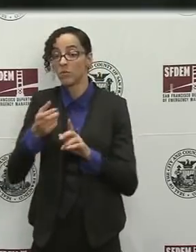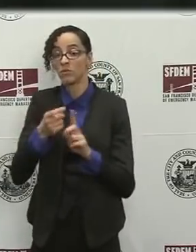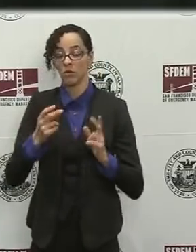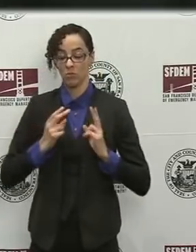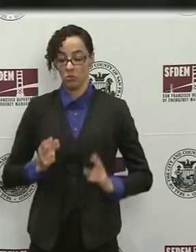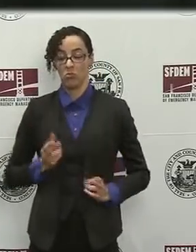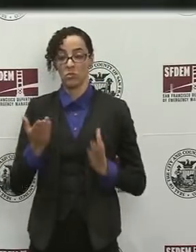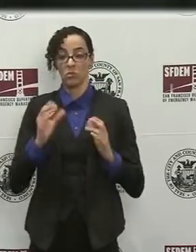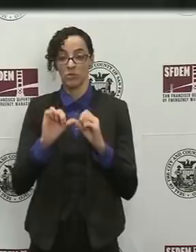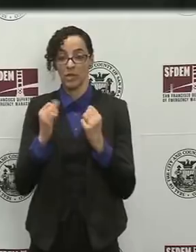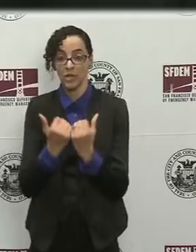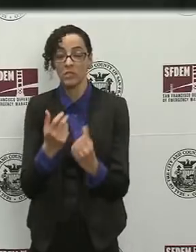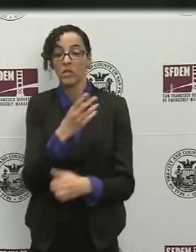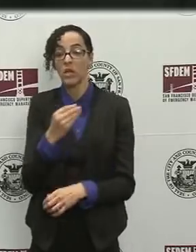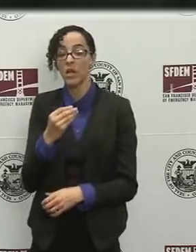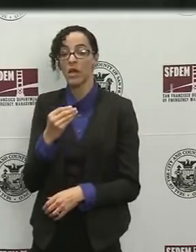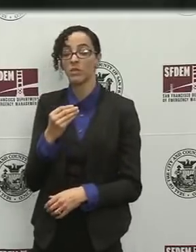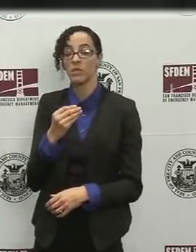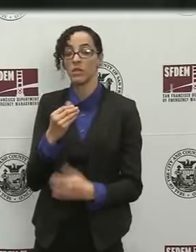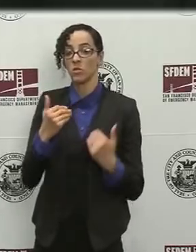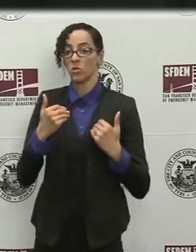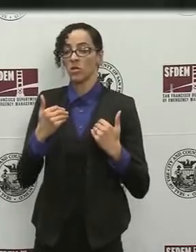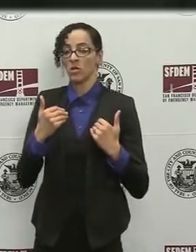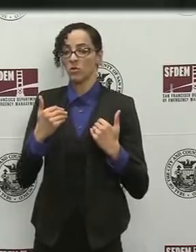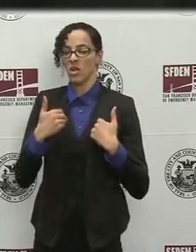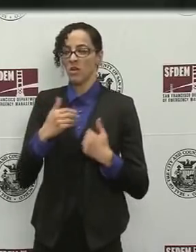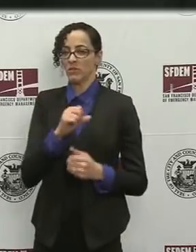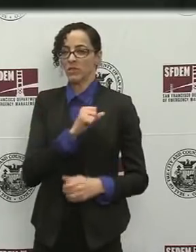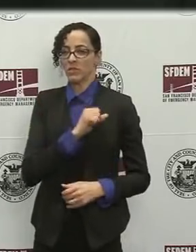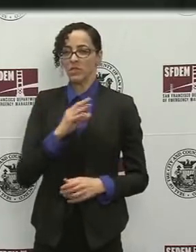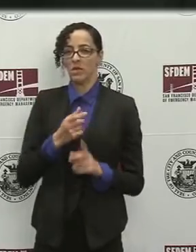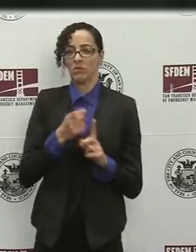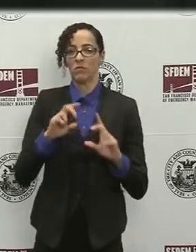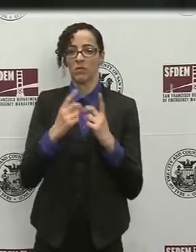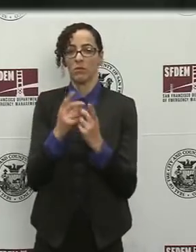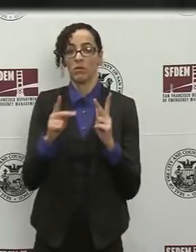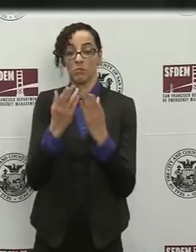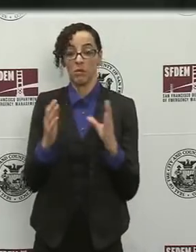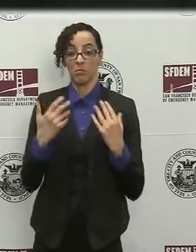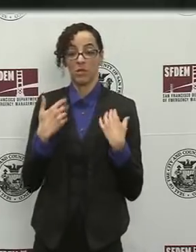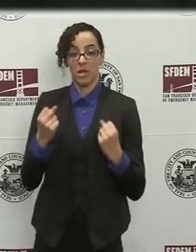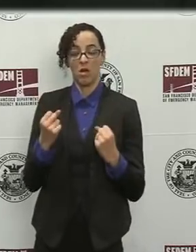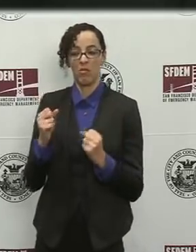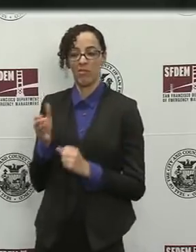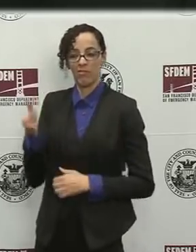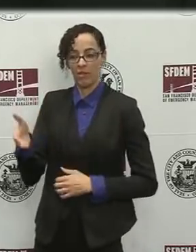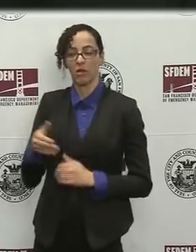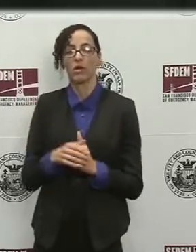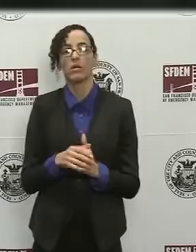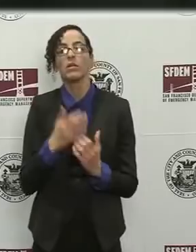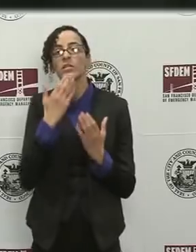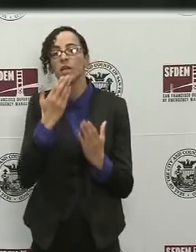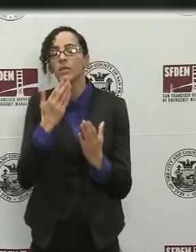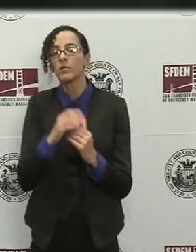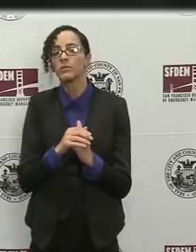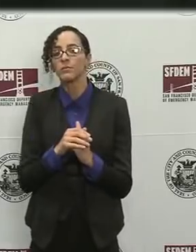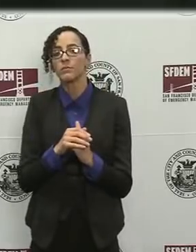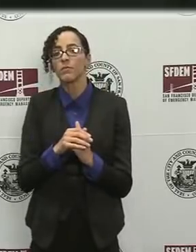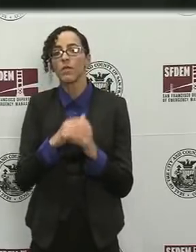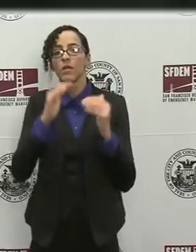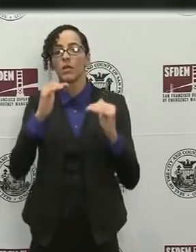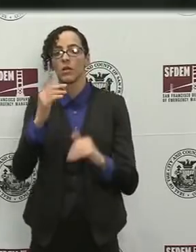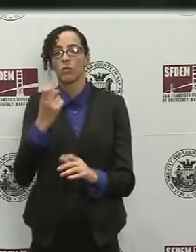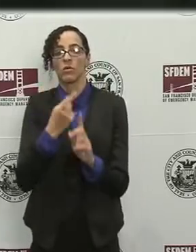Services Agency and staffed by the Department of Public Health. Thank you. Question from John King of the San Francisco